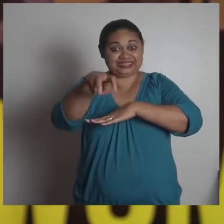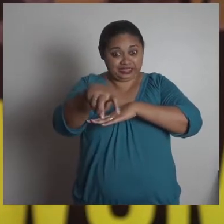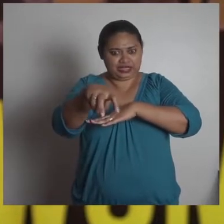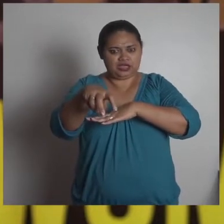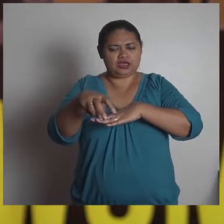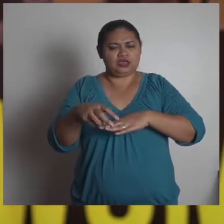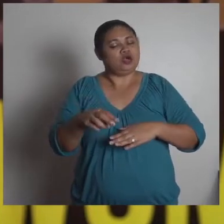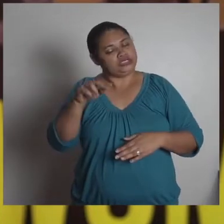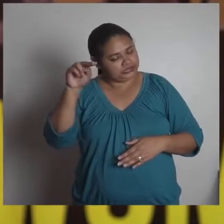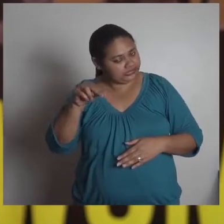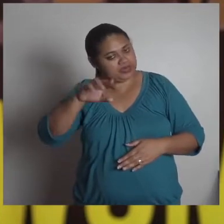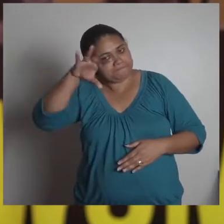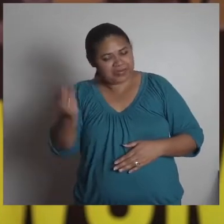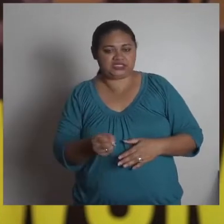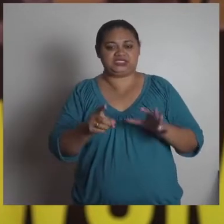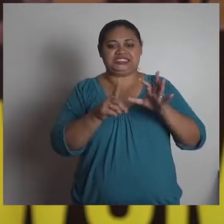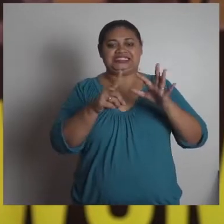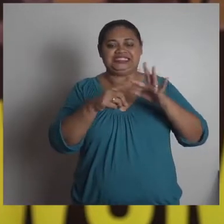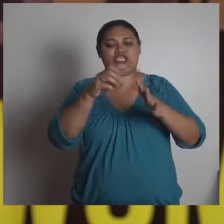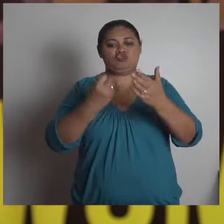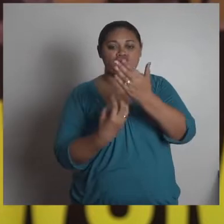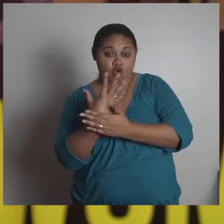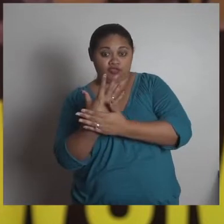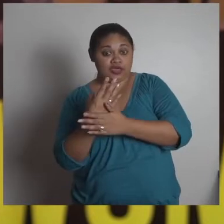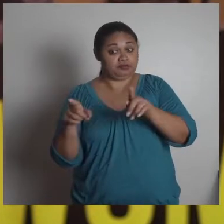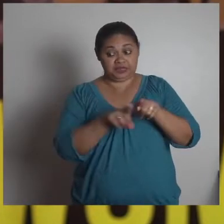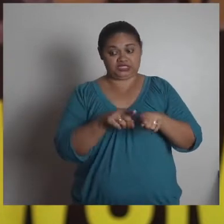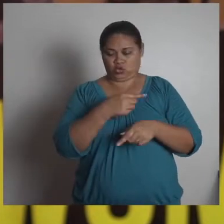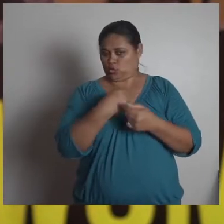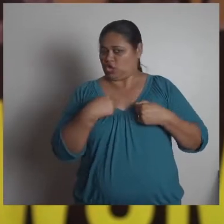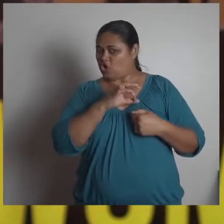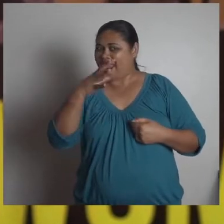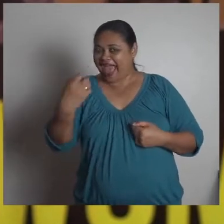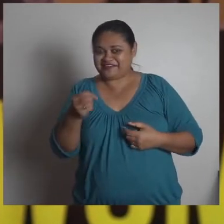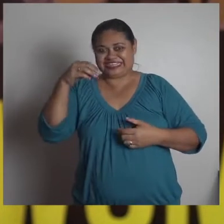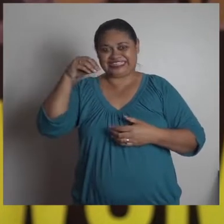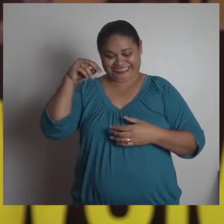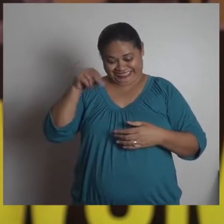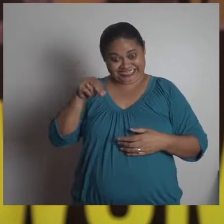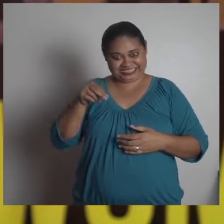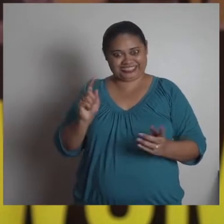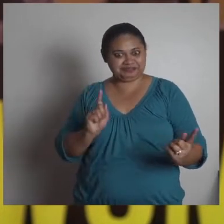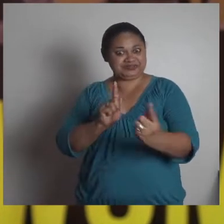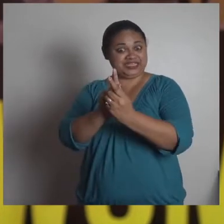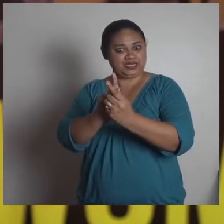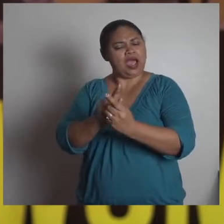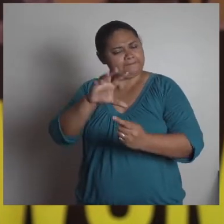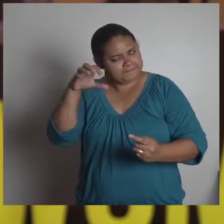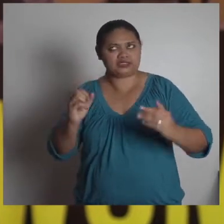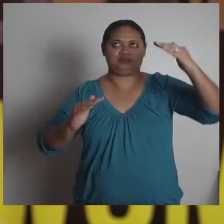the threshold of safety. So degrowth is required. That doesn't mean that we don't have our needs